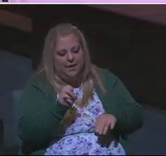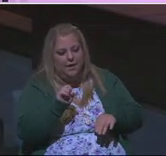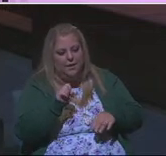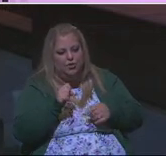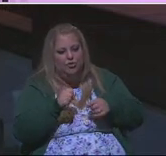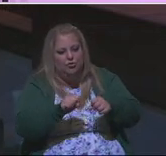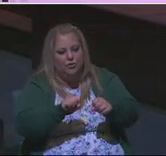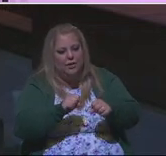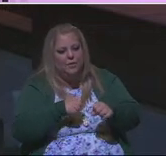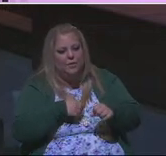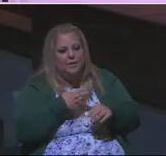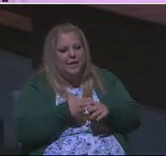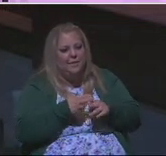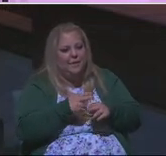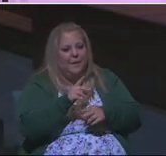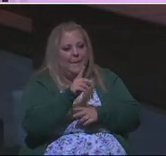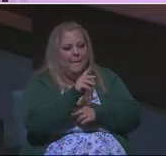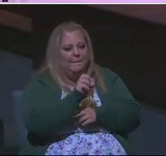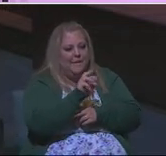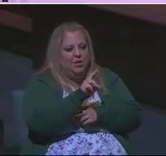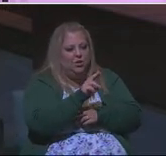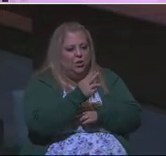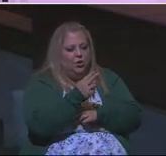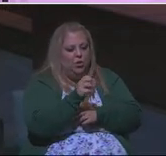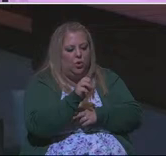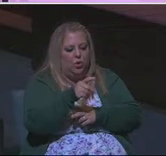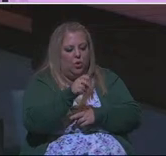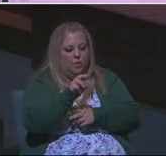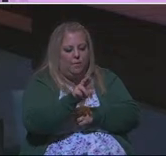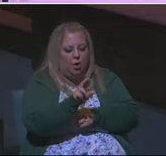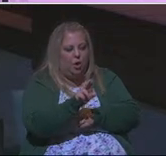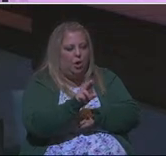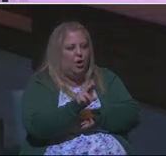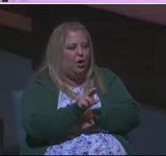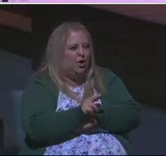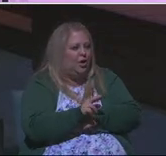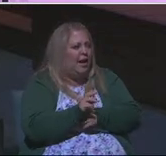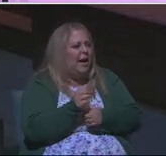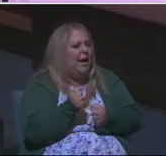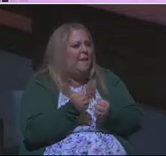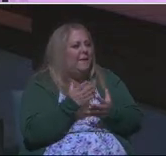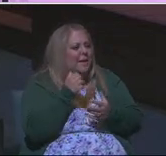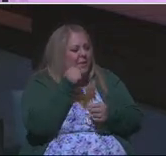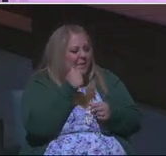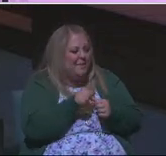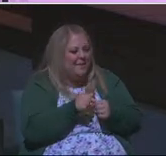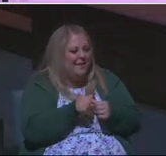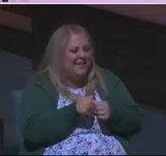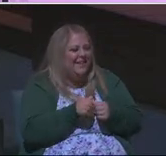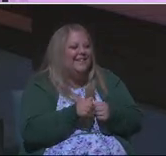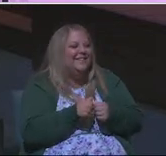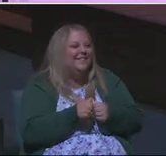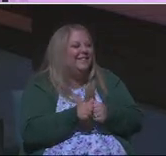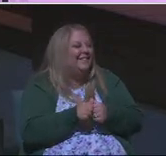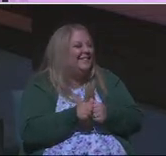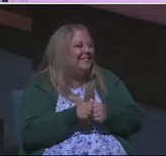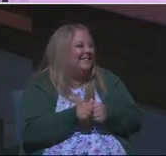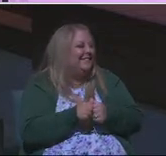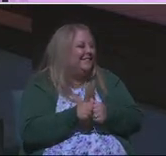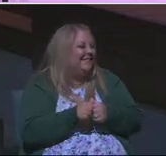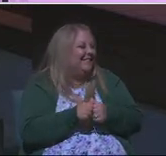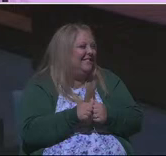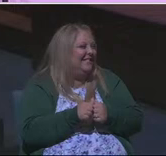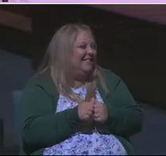Mr. Hooper. Anybody remember Mr. Hooper? Look at these people. I never watched Sesame Street. I'm a Christian. But